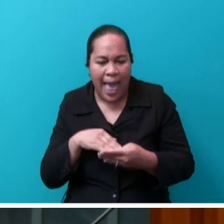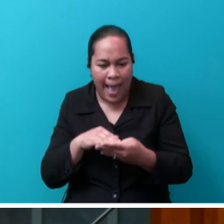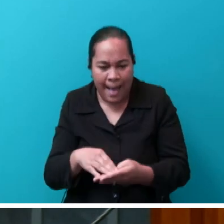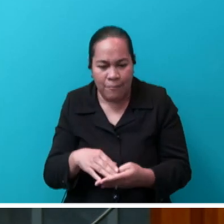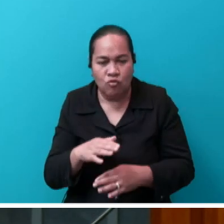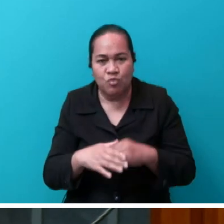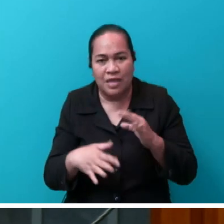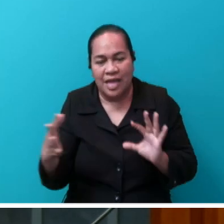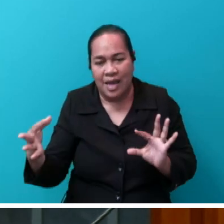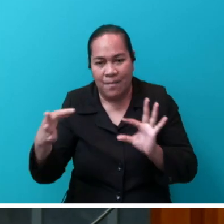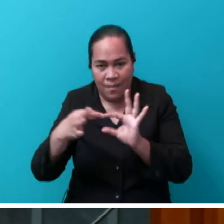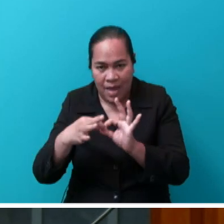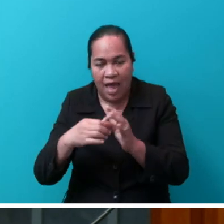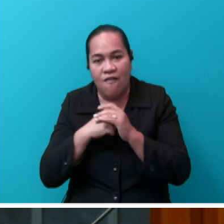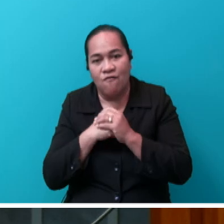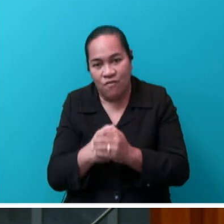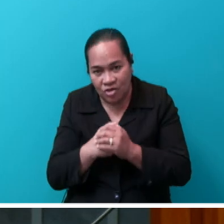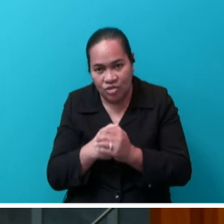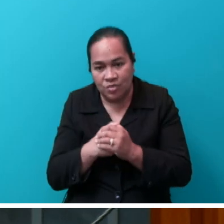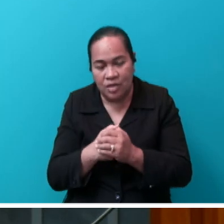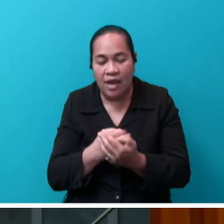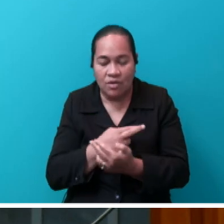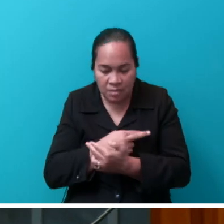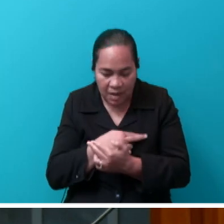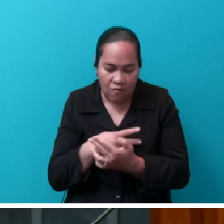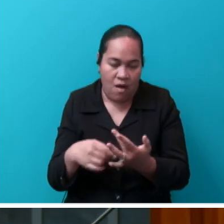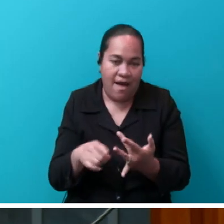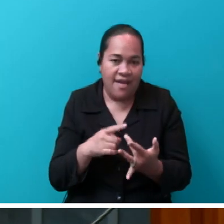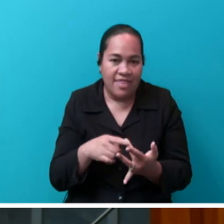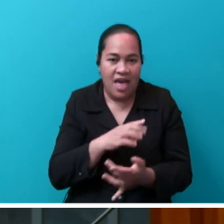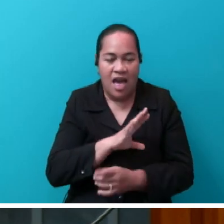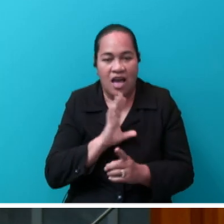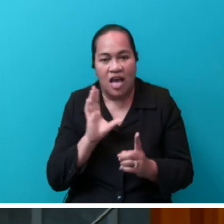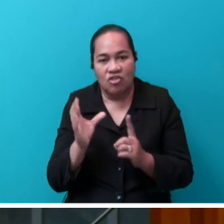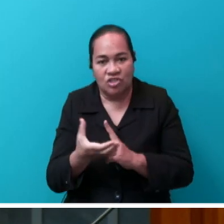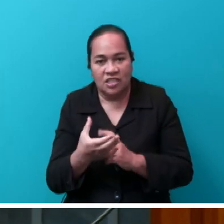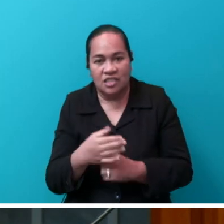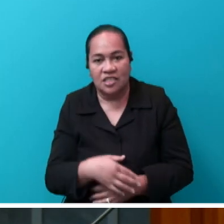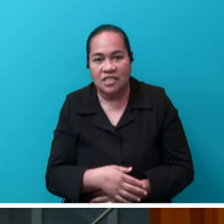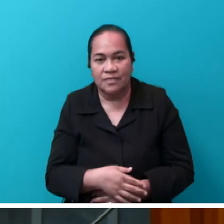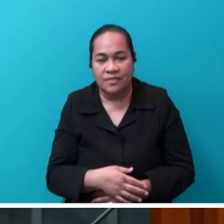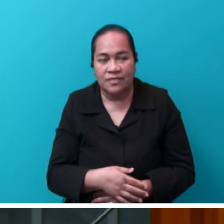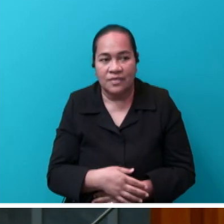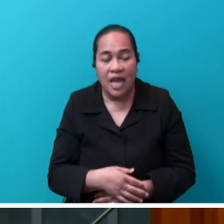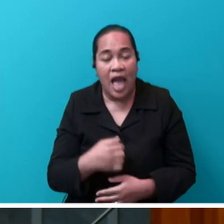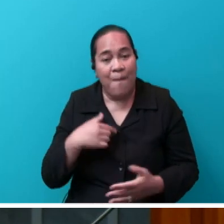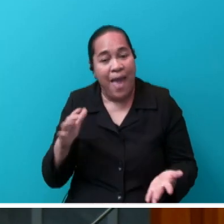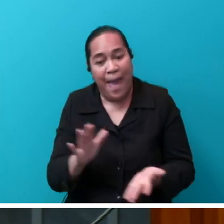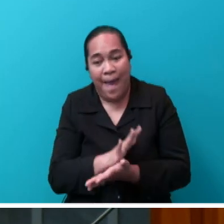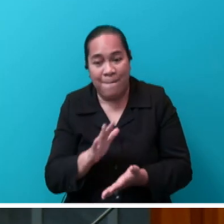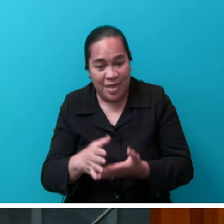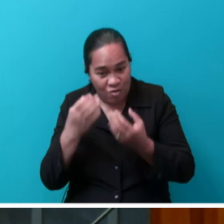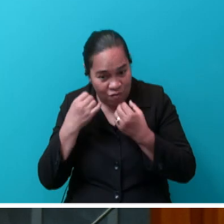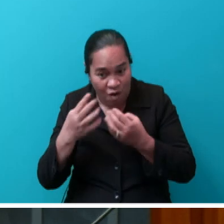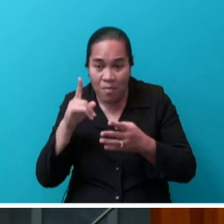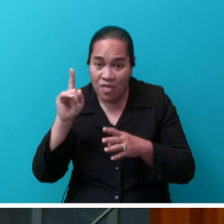building bridges of friendship and respect for other cultures. Mr. Speaker, sir, I'm glad to inform this House that the Luban